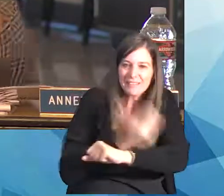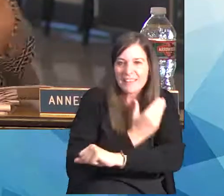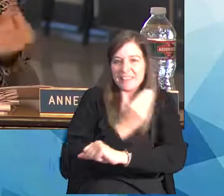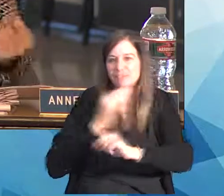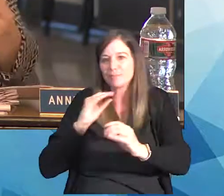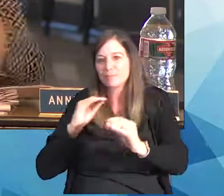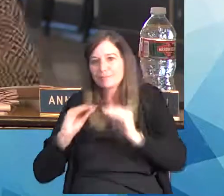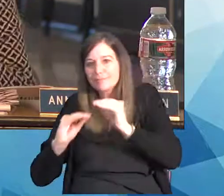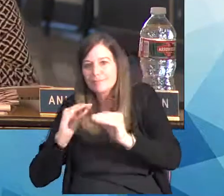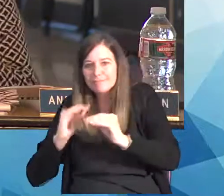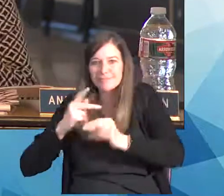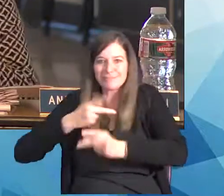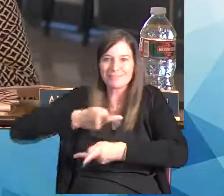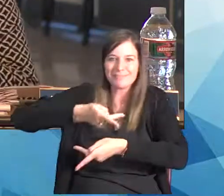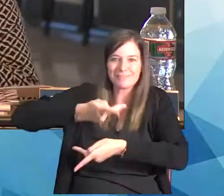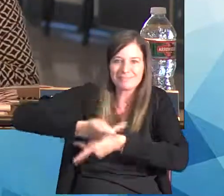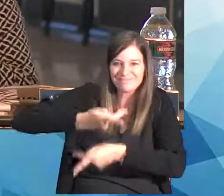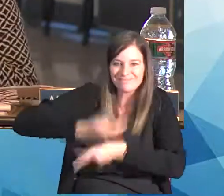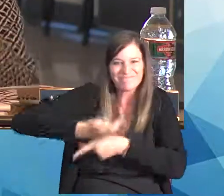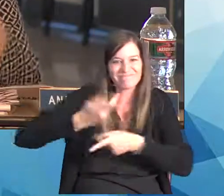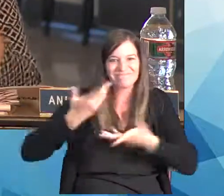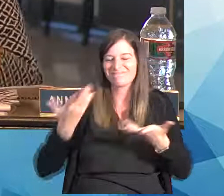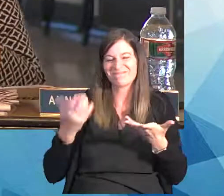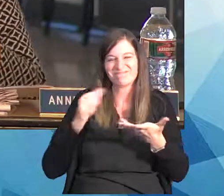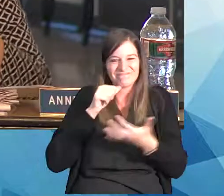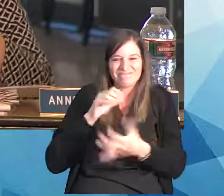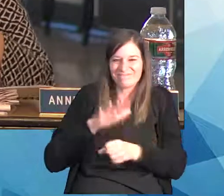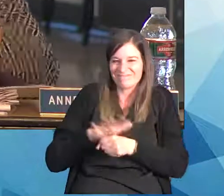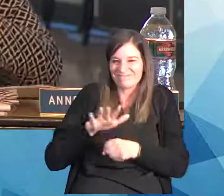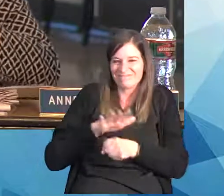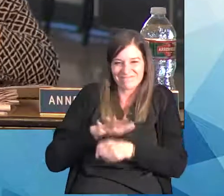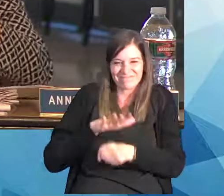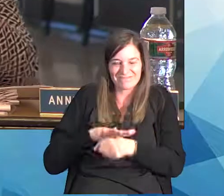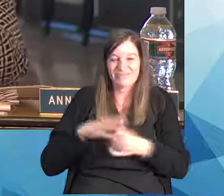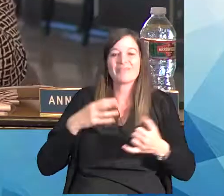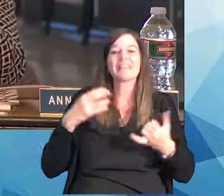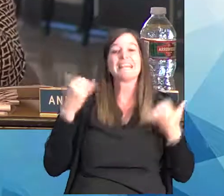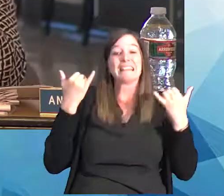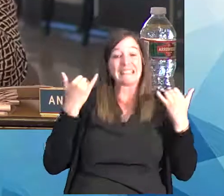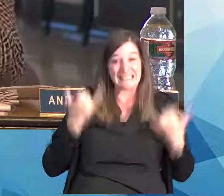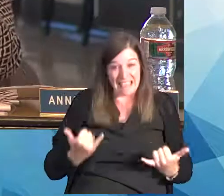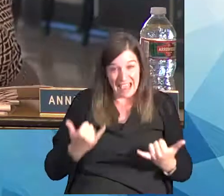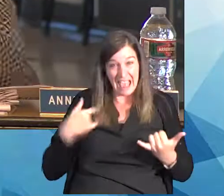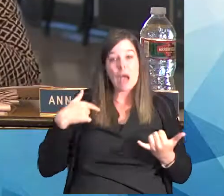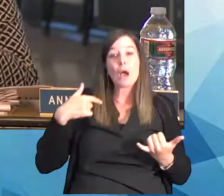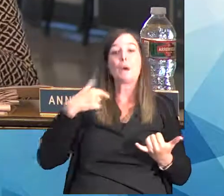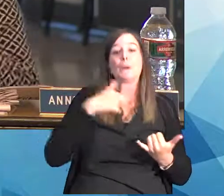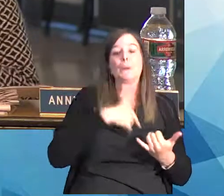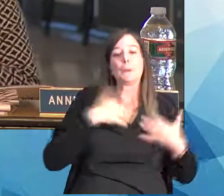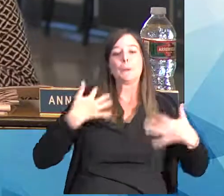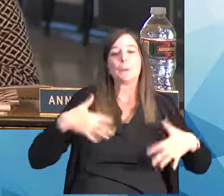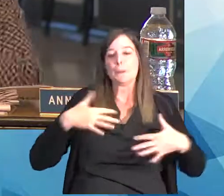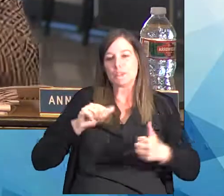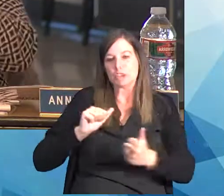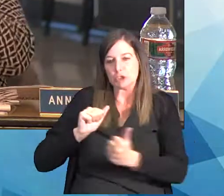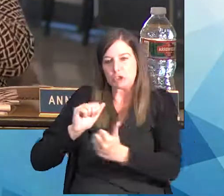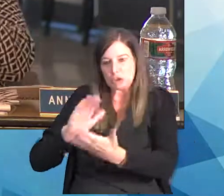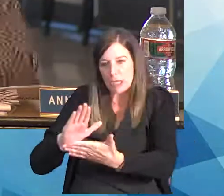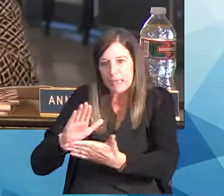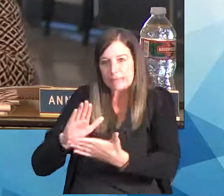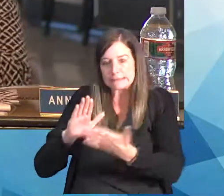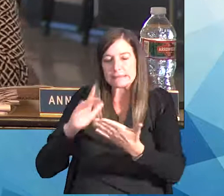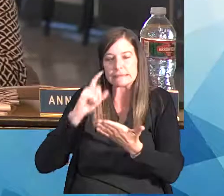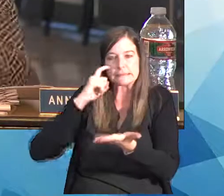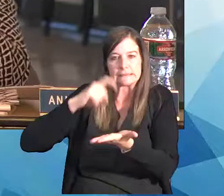for a very long time. We're now beginning to address to address that, we've set